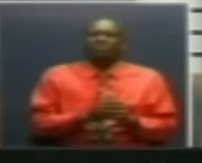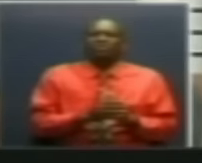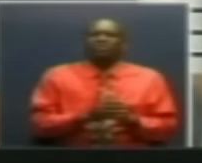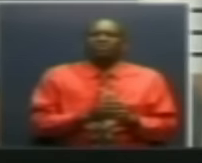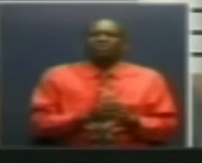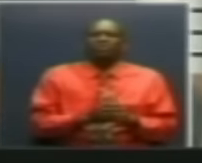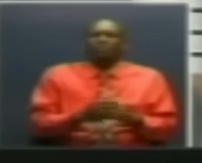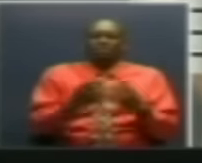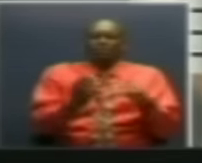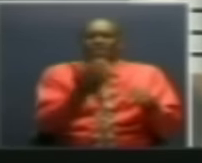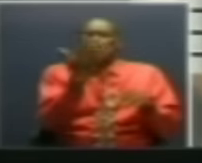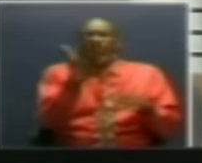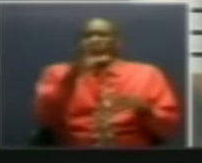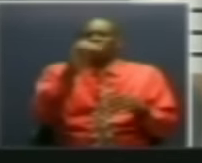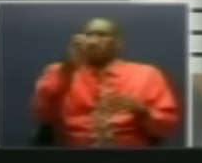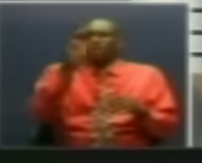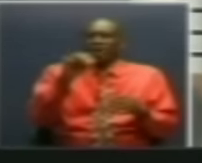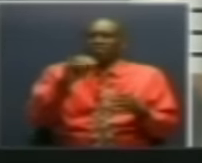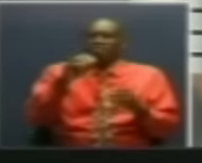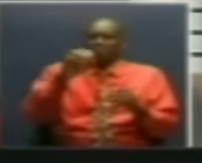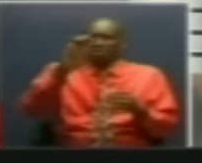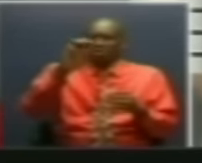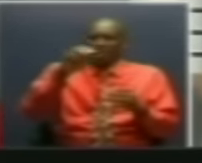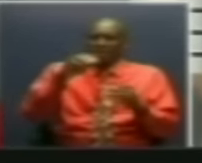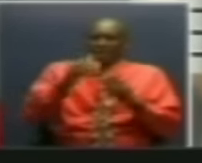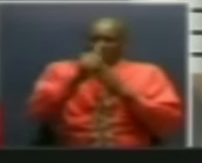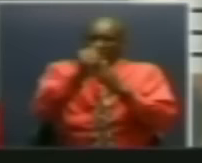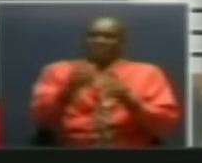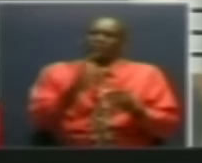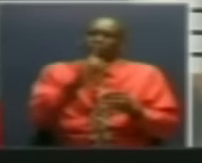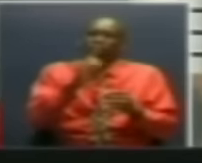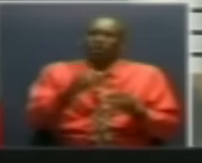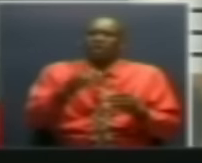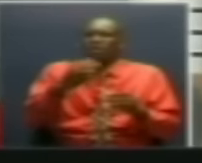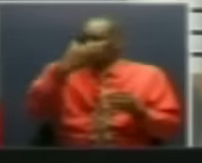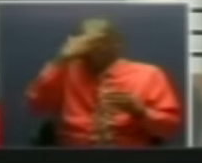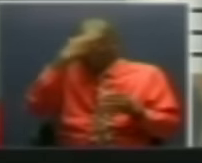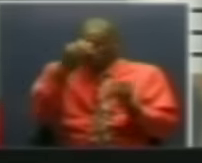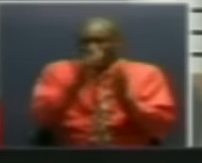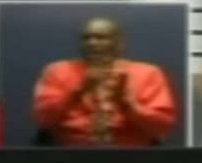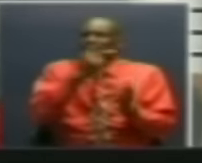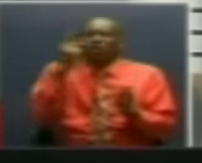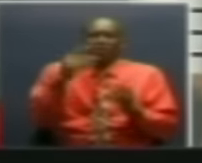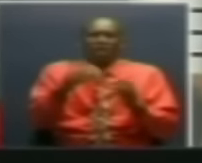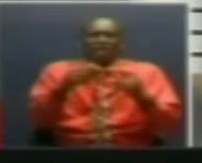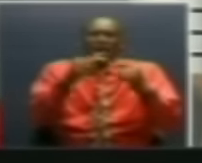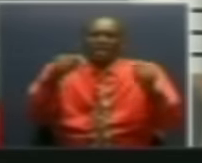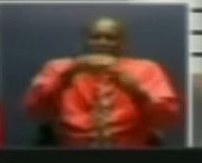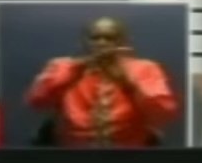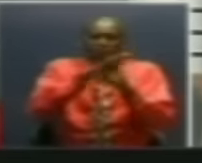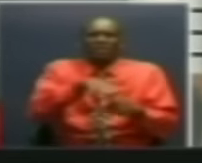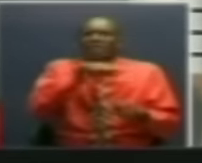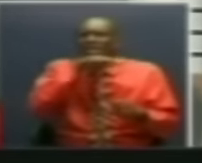Five ODM legislators have warned court co-principals Moses Wetangula and Kalonzo Musyoka against blackmailing Raila Odinga